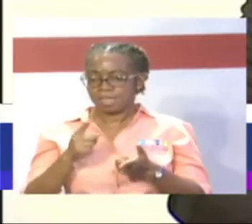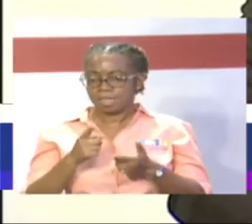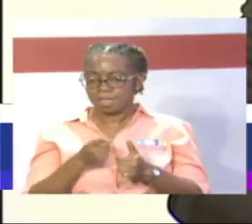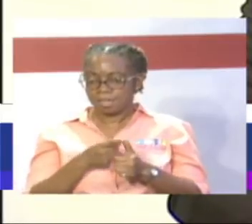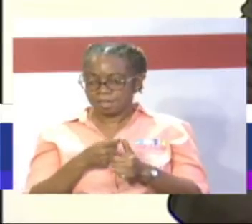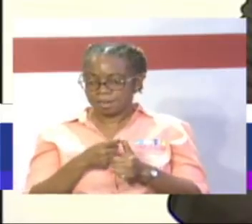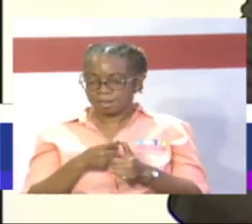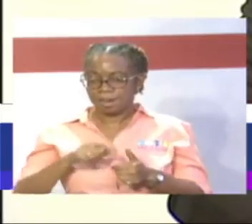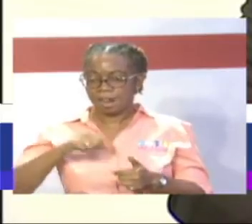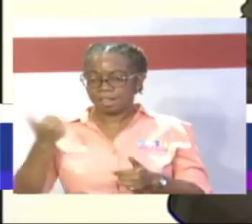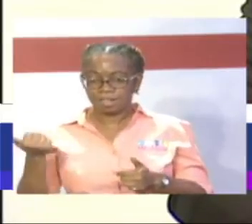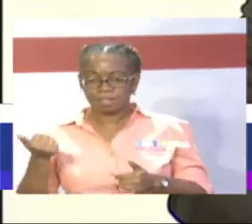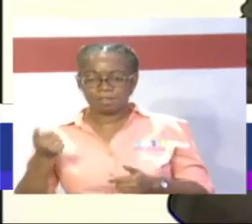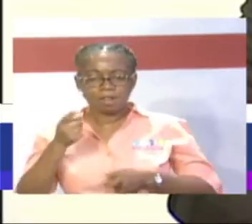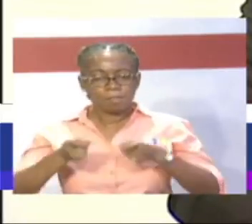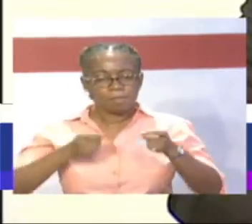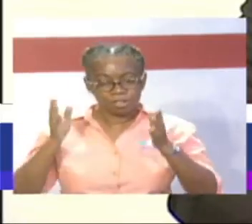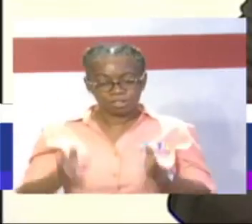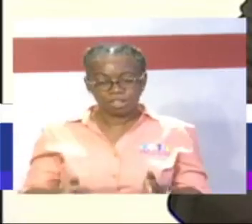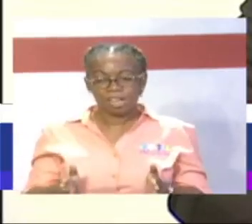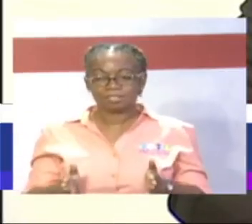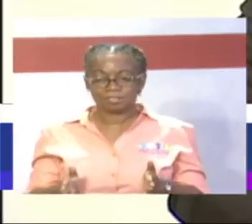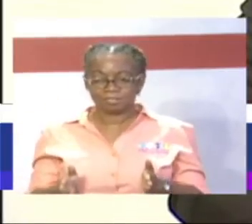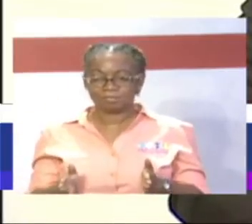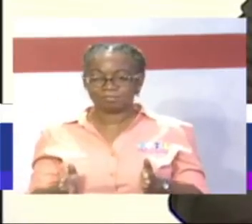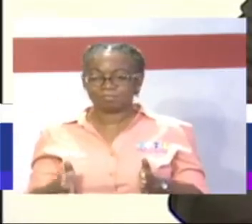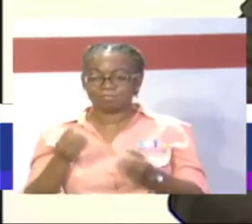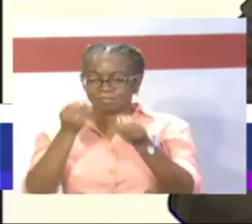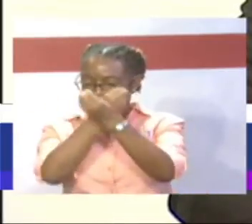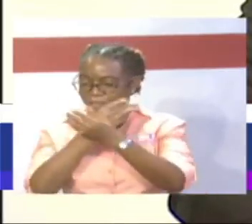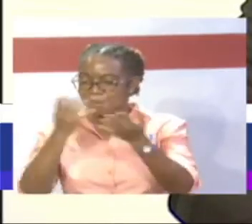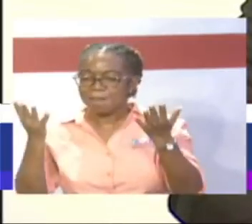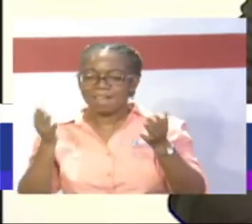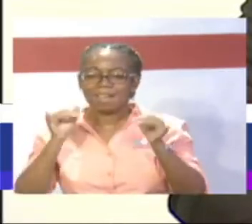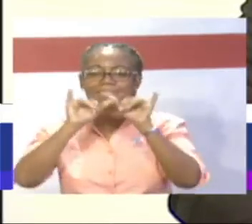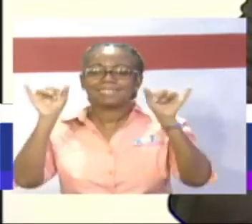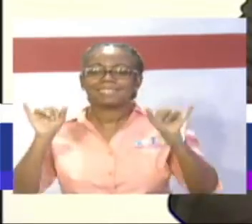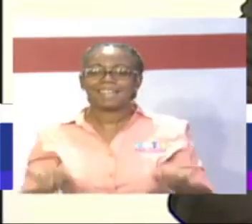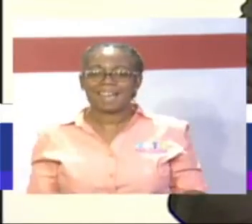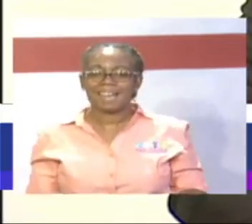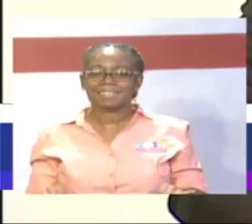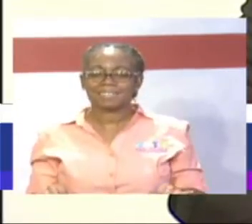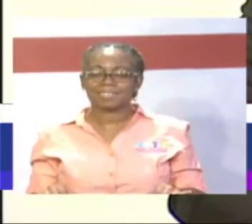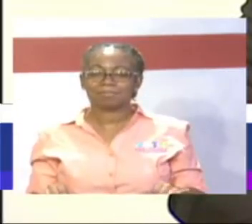Roshan Siram Singh, Manager, Geographic Information Systems,